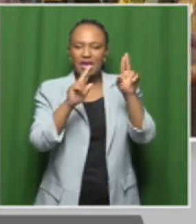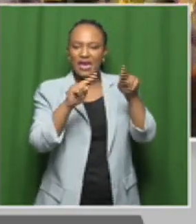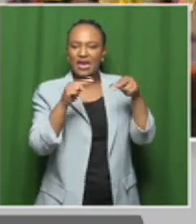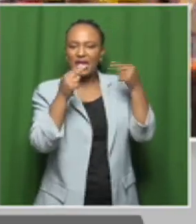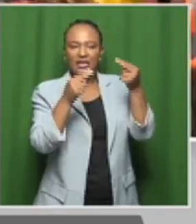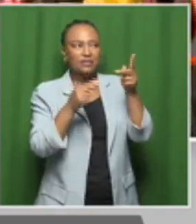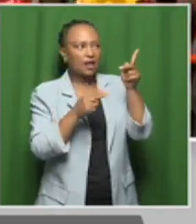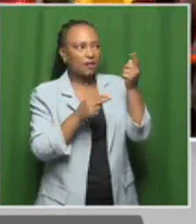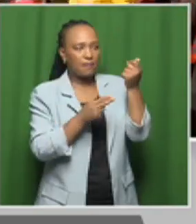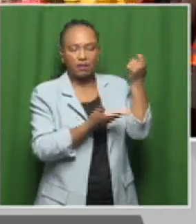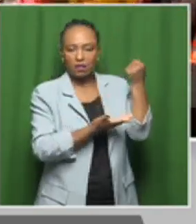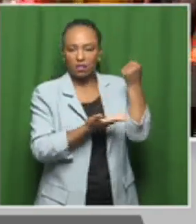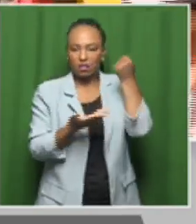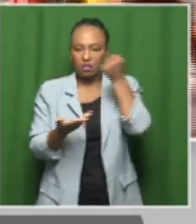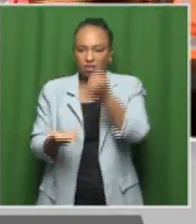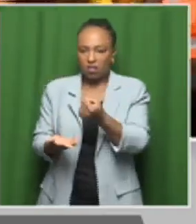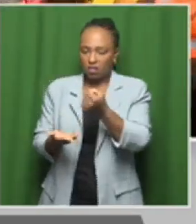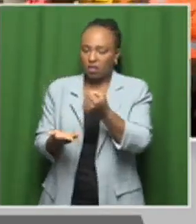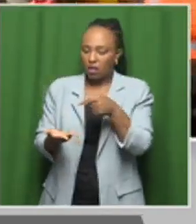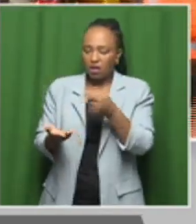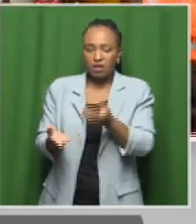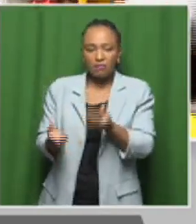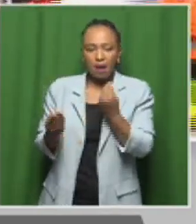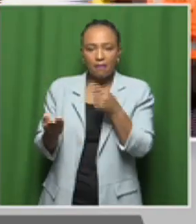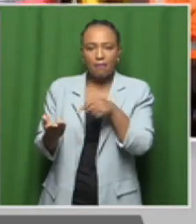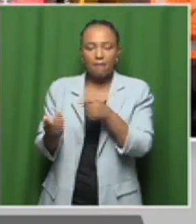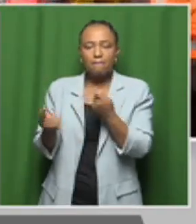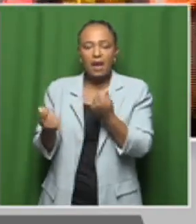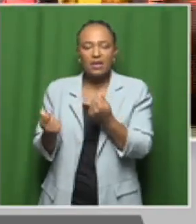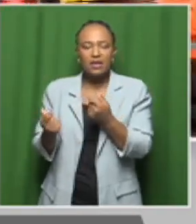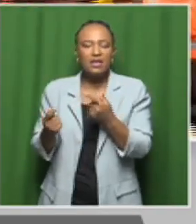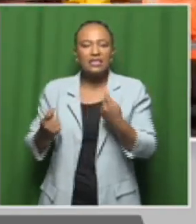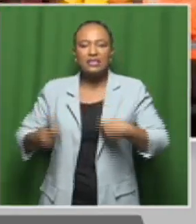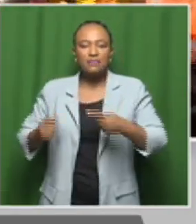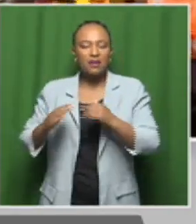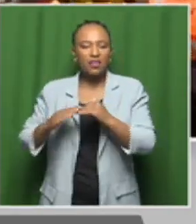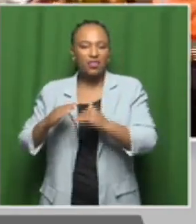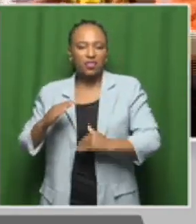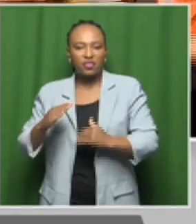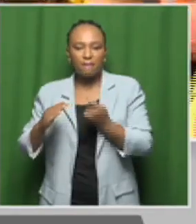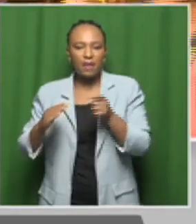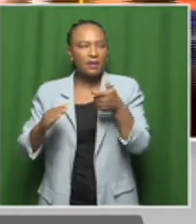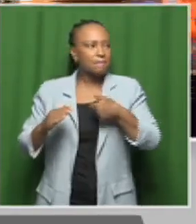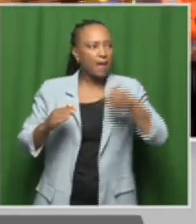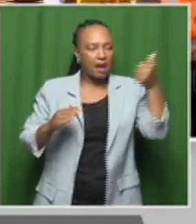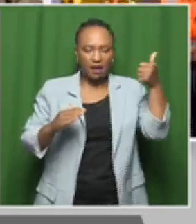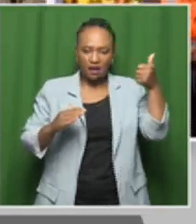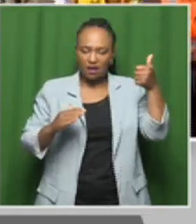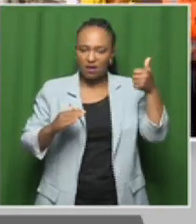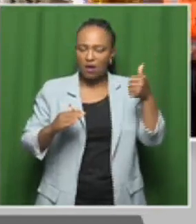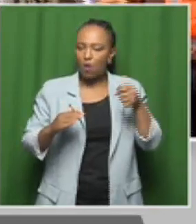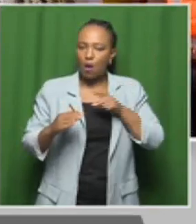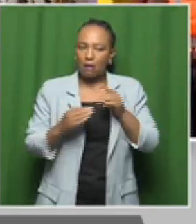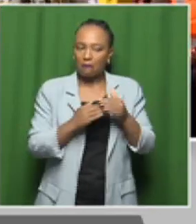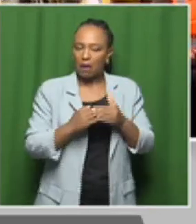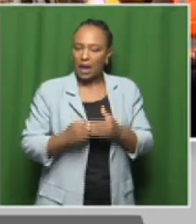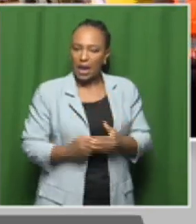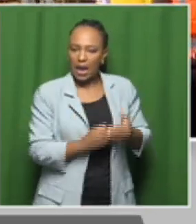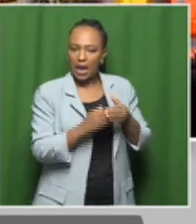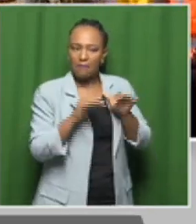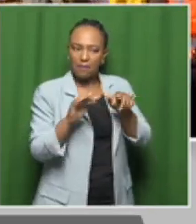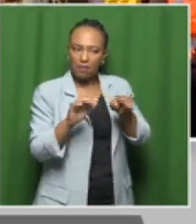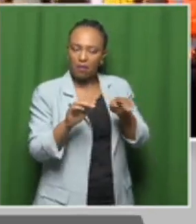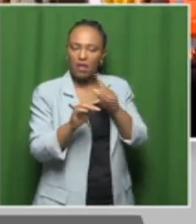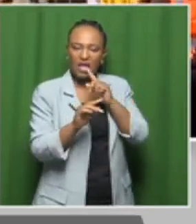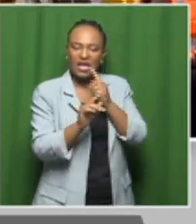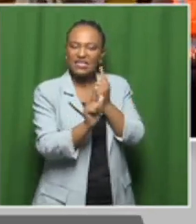that. They are underspending. They send back money to National Treasury because they don't give a damn about the people in our townships